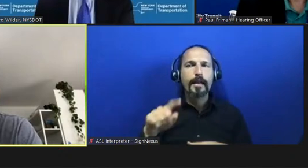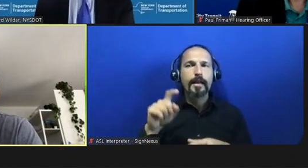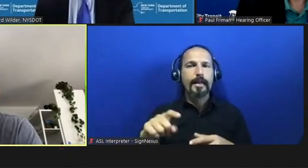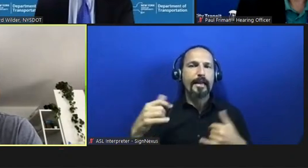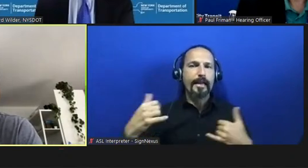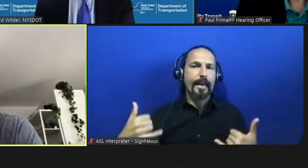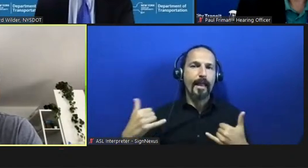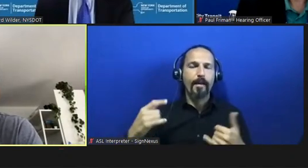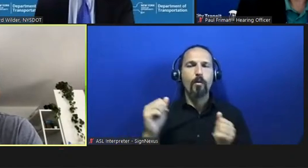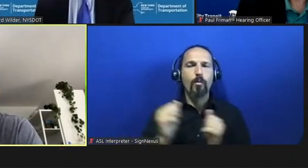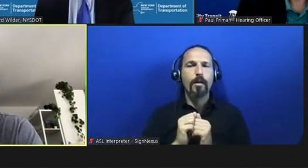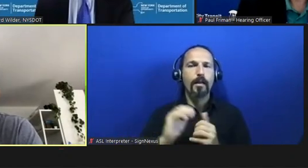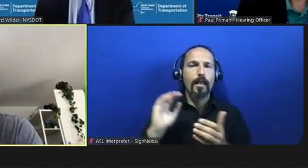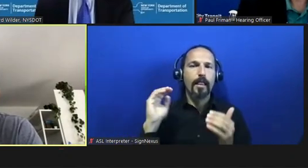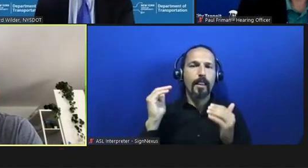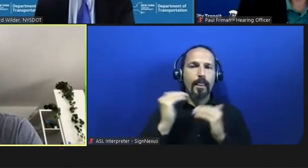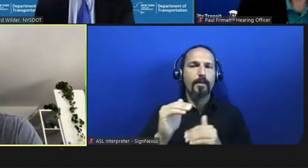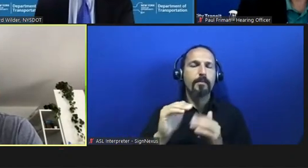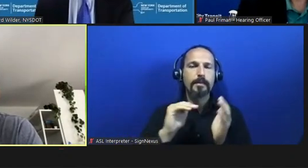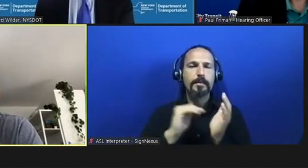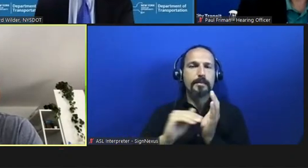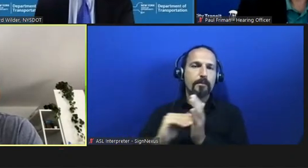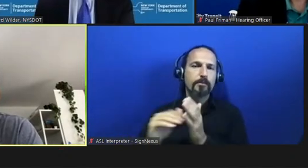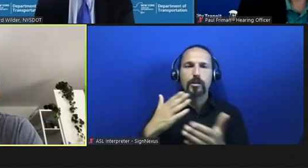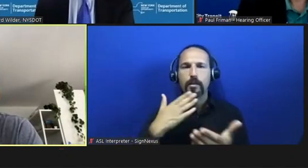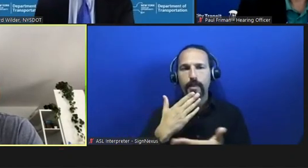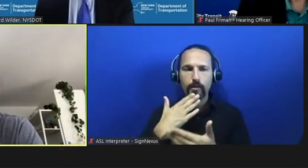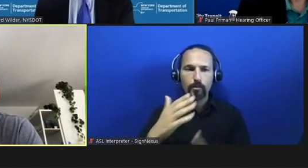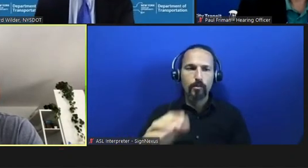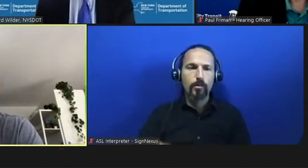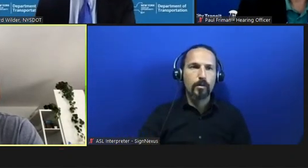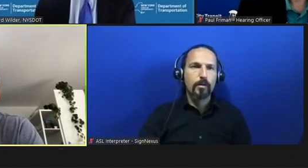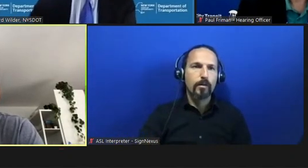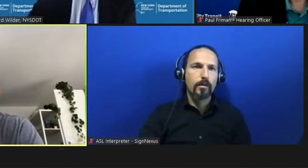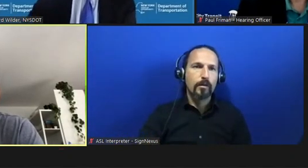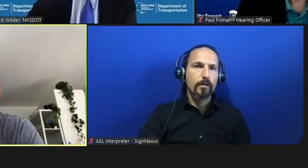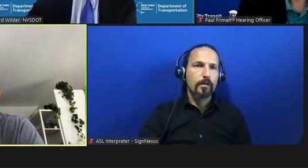with very limited exemptions thank you